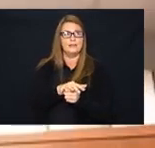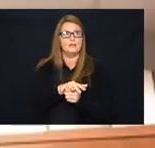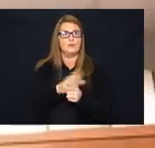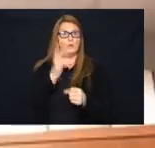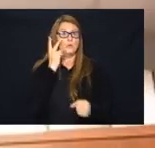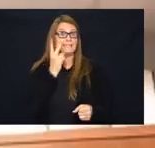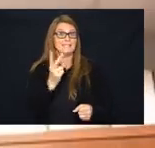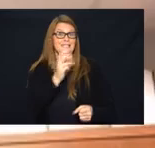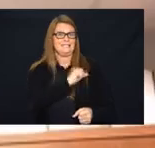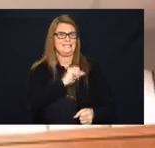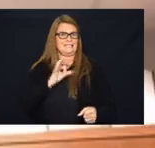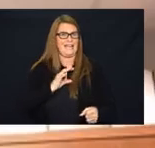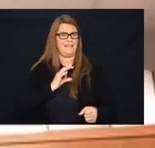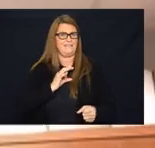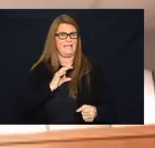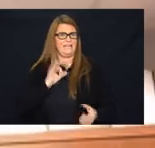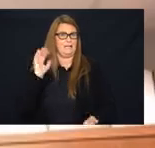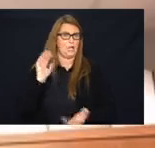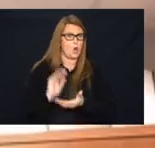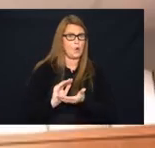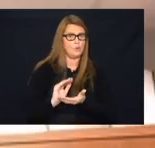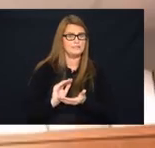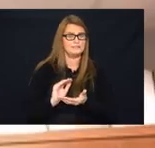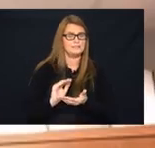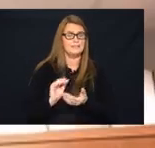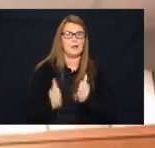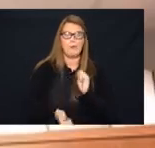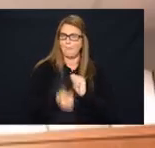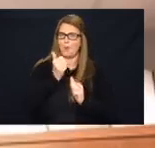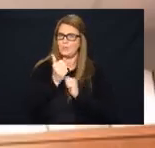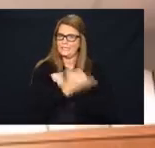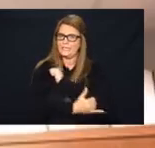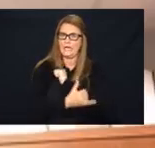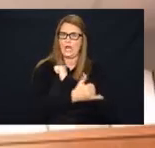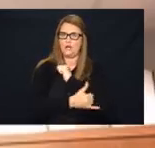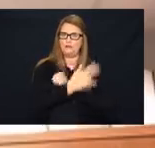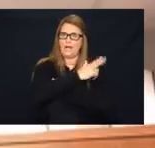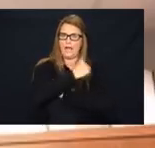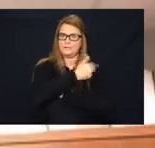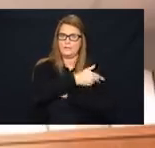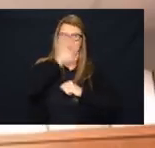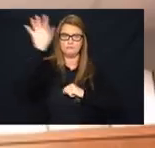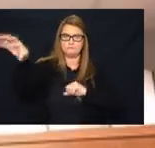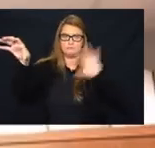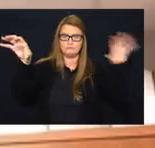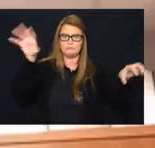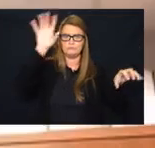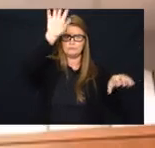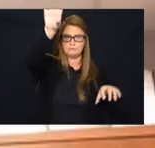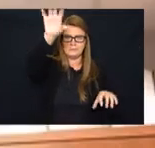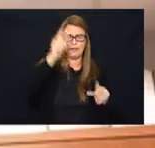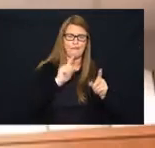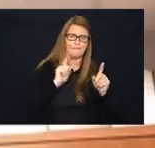have staffing issues right now are in our rural facilities, and we also have